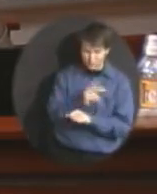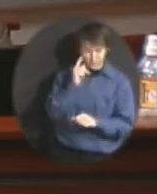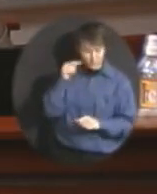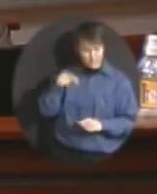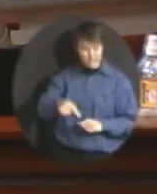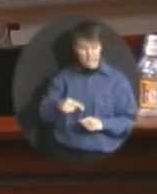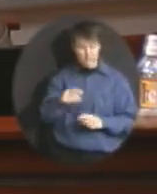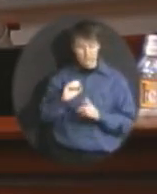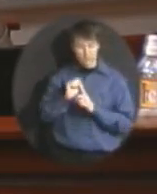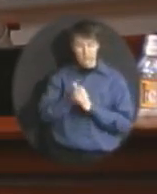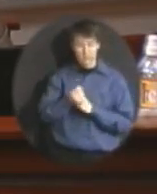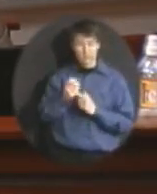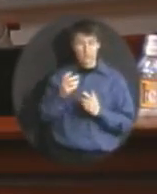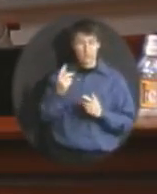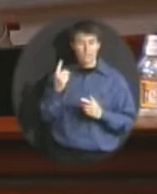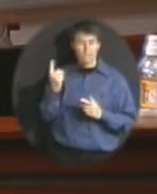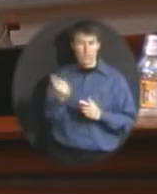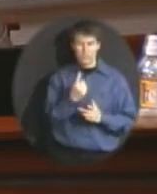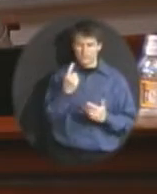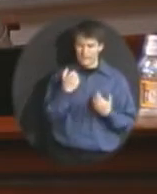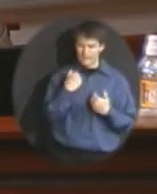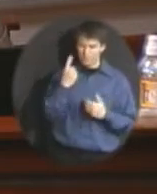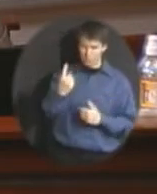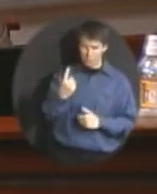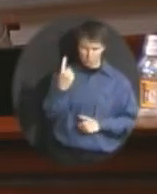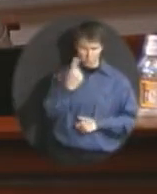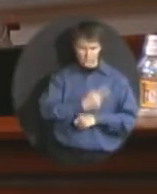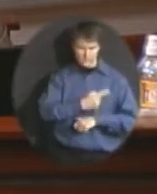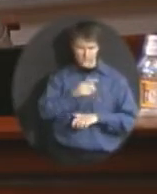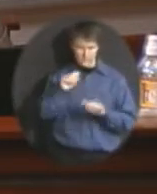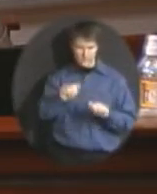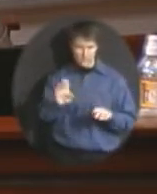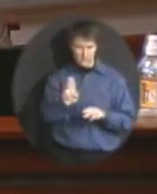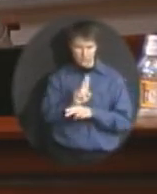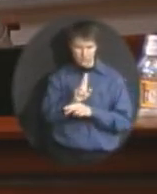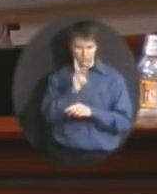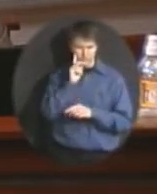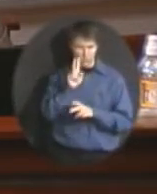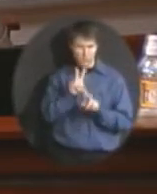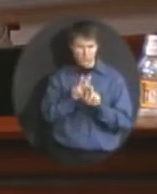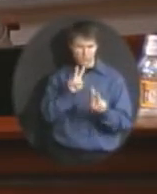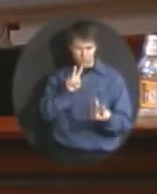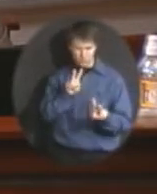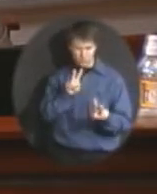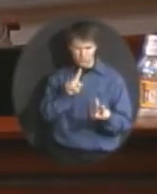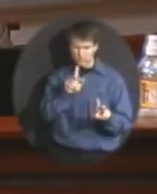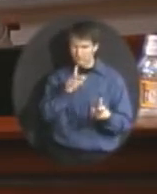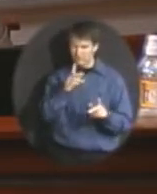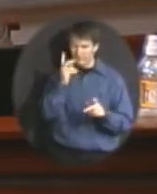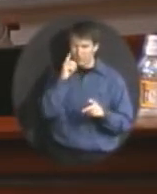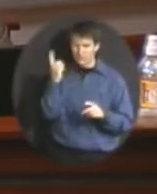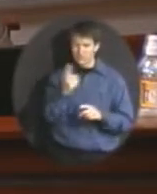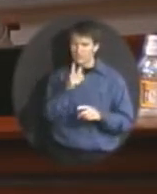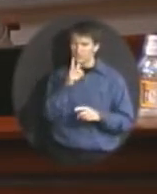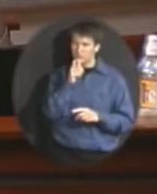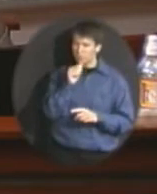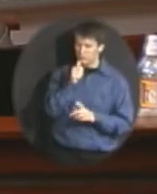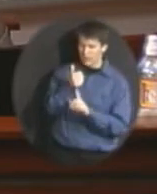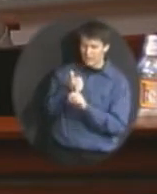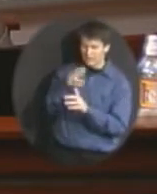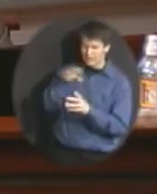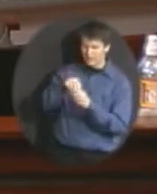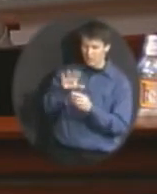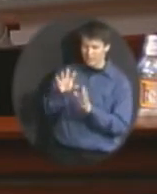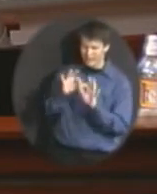we have always had 1 day that you could use for funeral leave for somebody outside the family. That doesn't work for